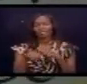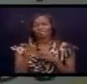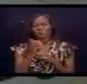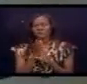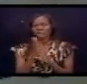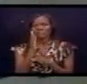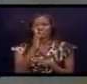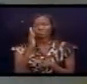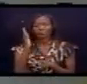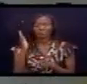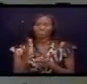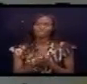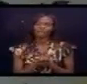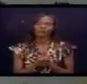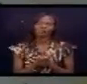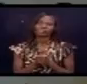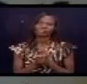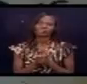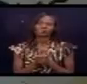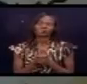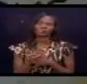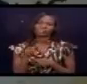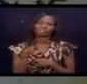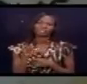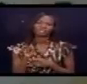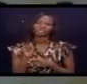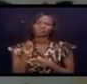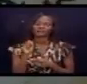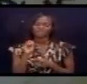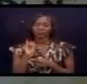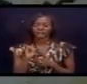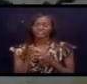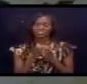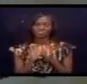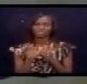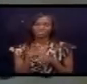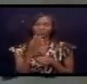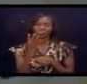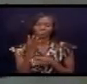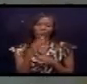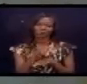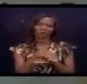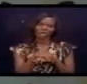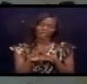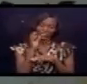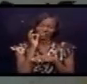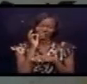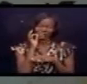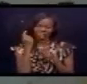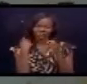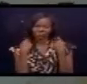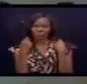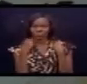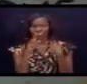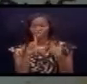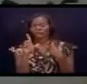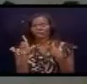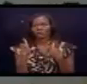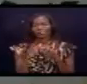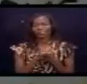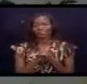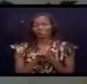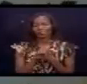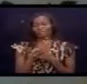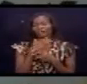has 4 circumcision sites in Ndiande, Bangwe, Tiolo and Lilongwe. The program hopes to see 16,500